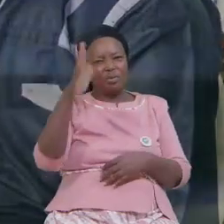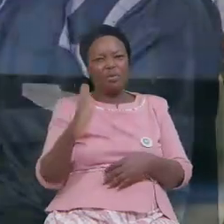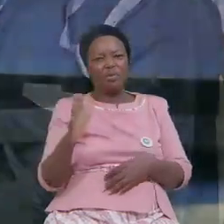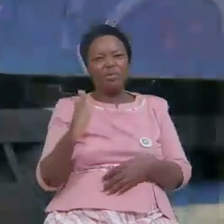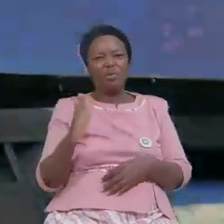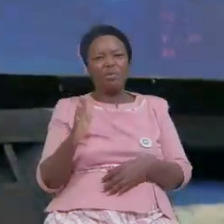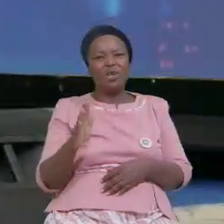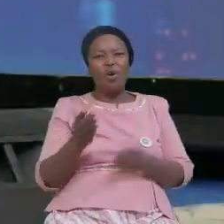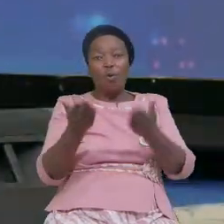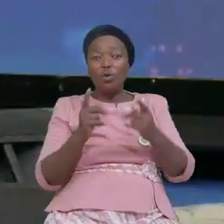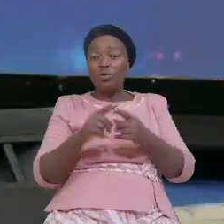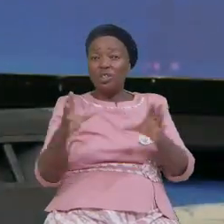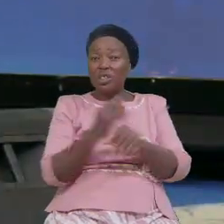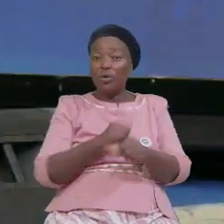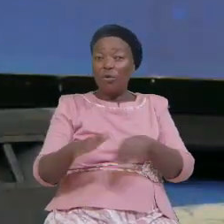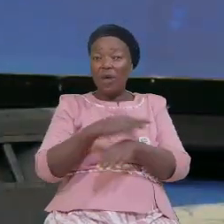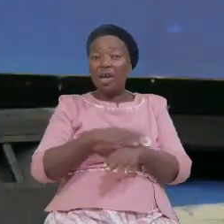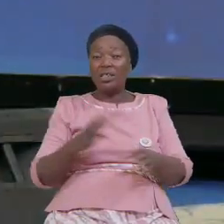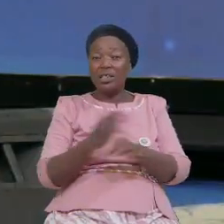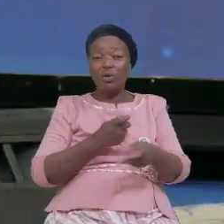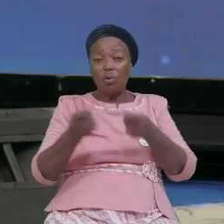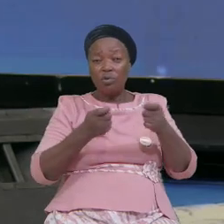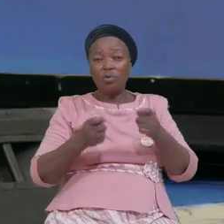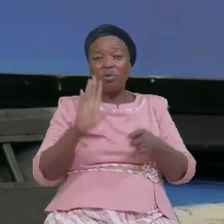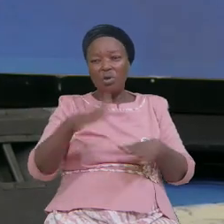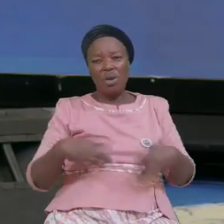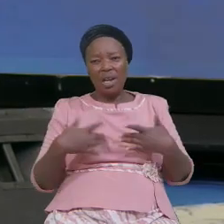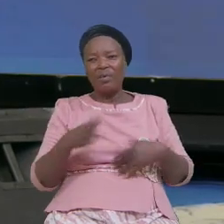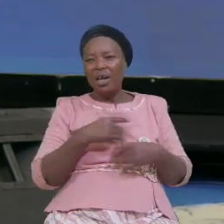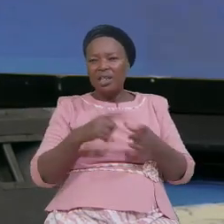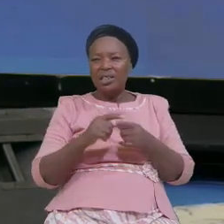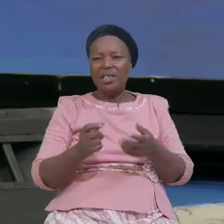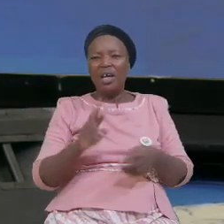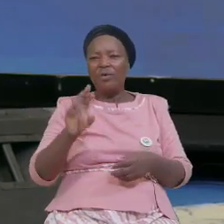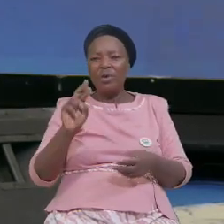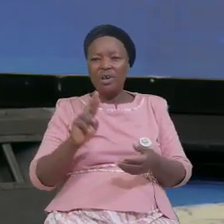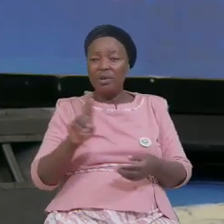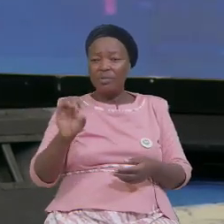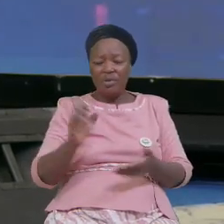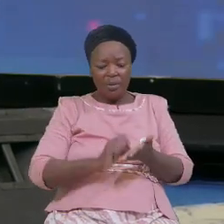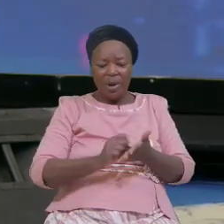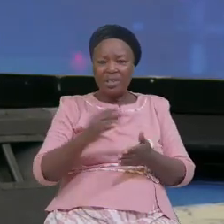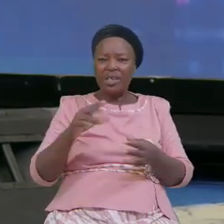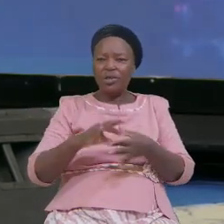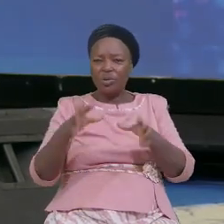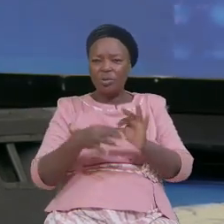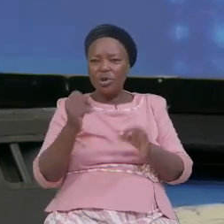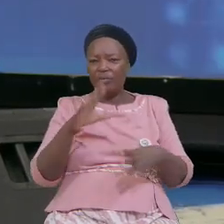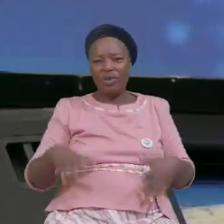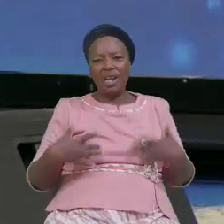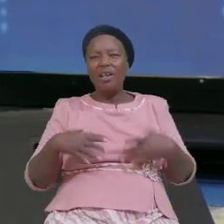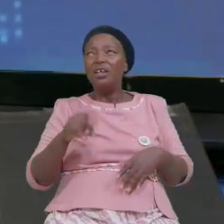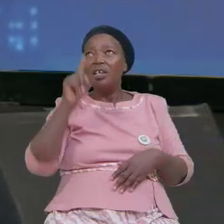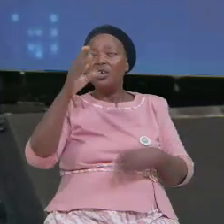wants to take over your life, wants to rewrite the story of your life. He wants to make